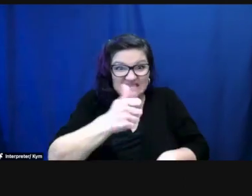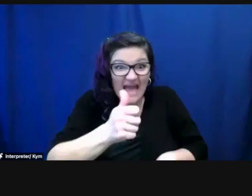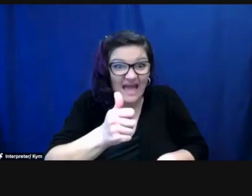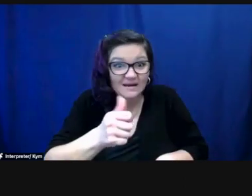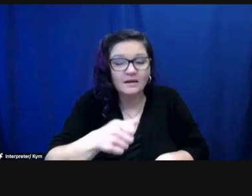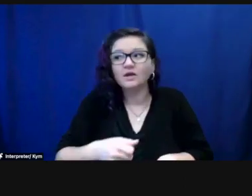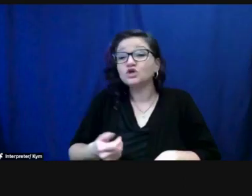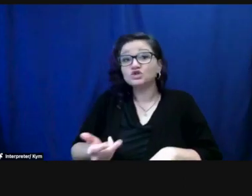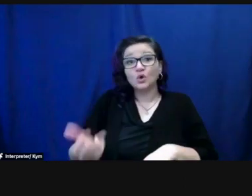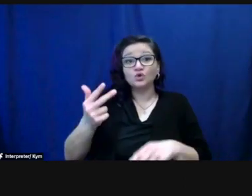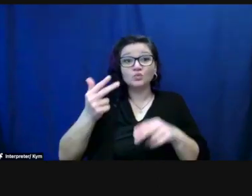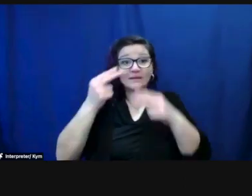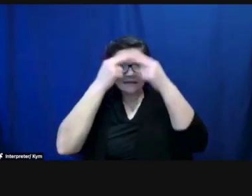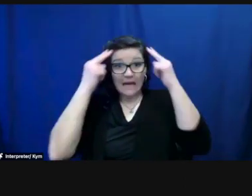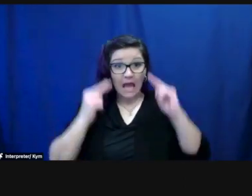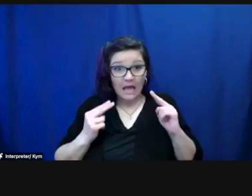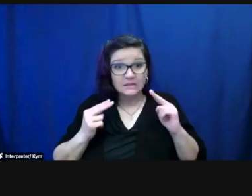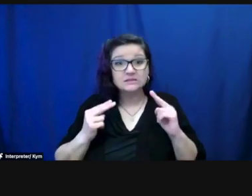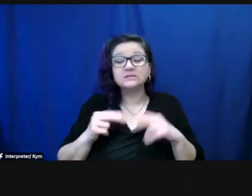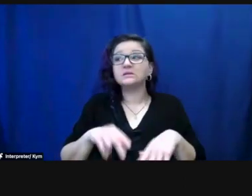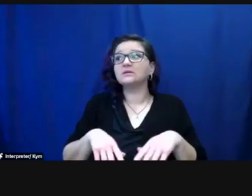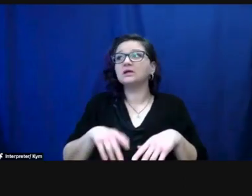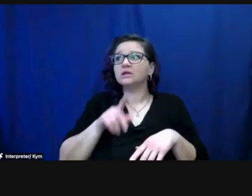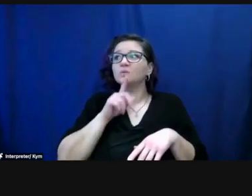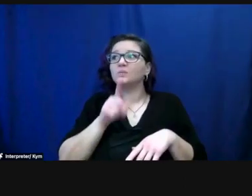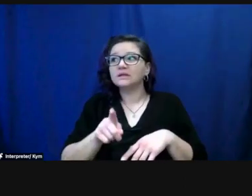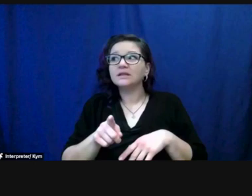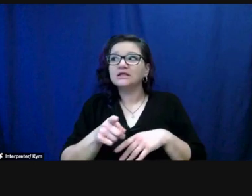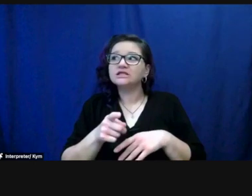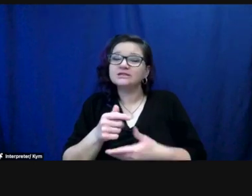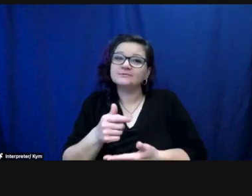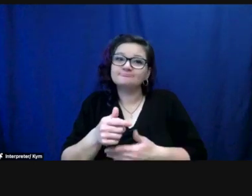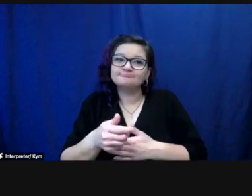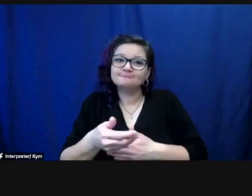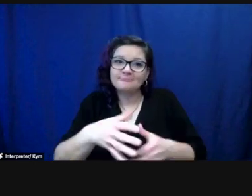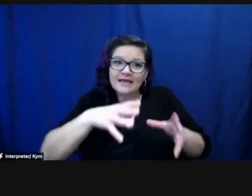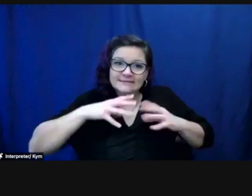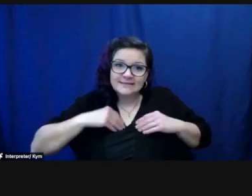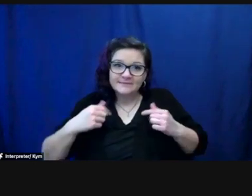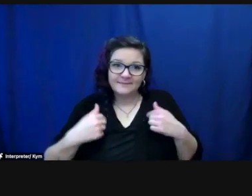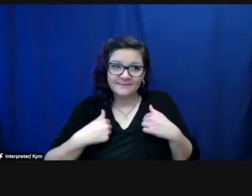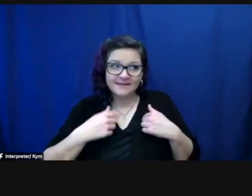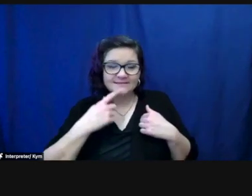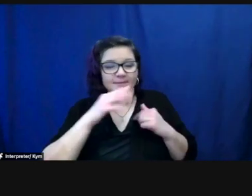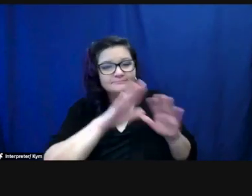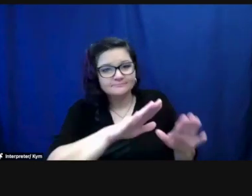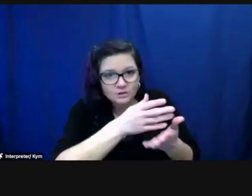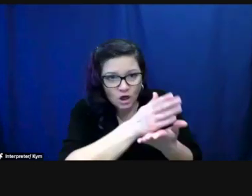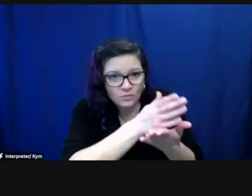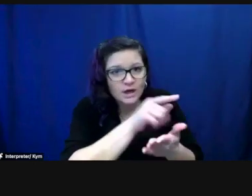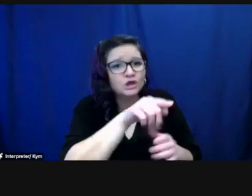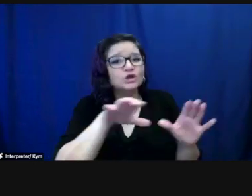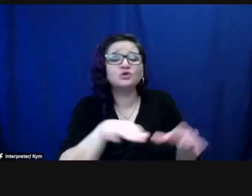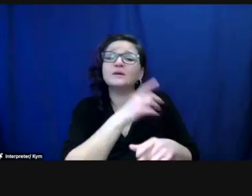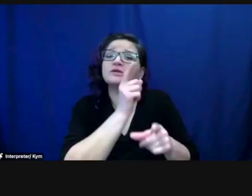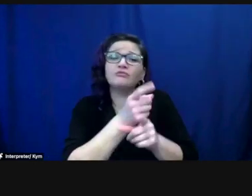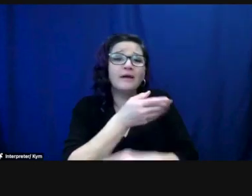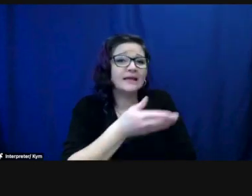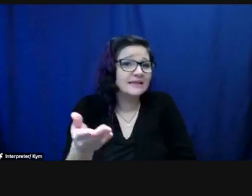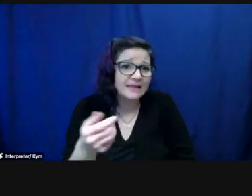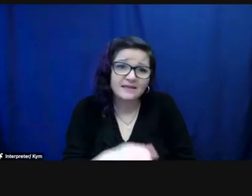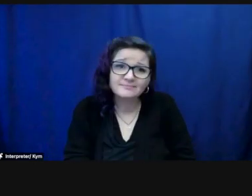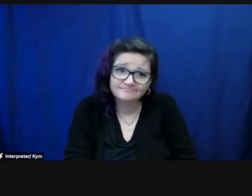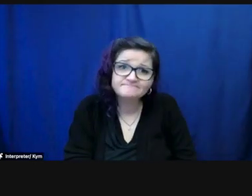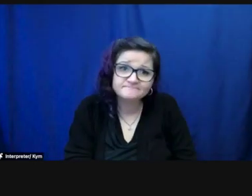that just sort of took me under their wings and said, it's gonna be all right, you're doing the right thing. And